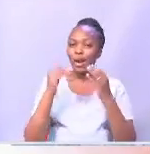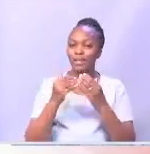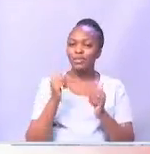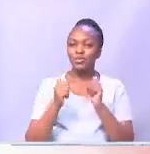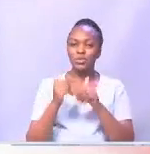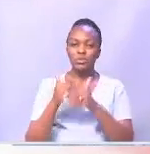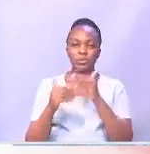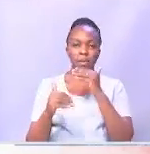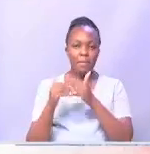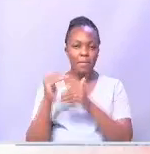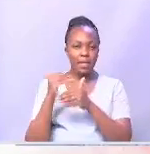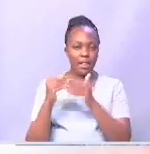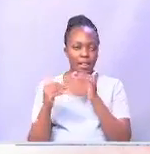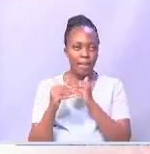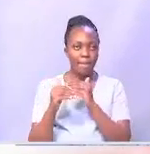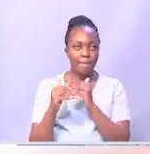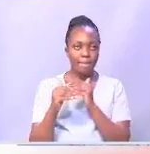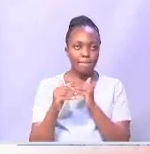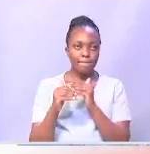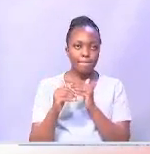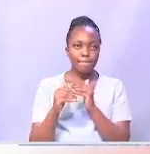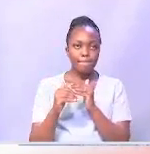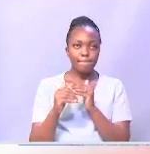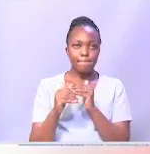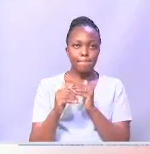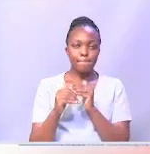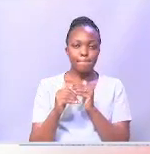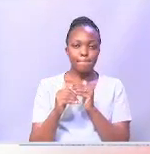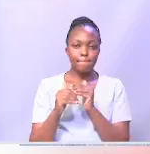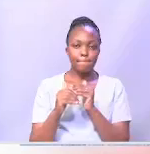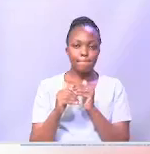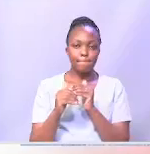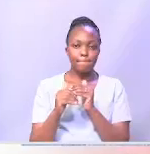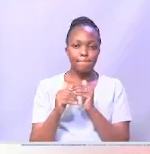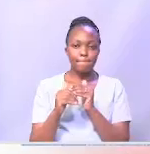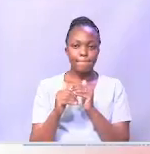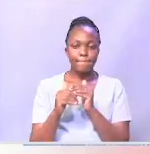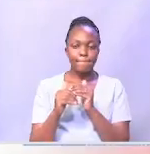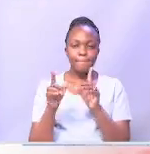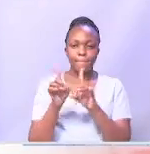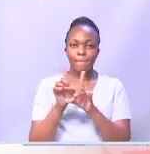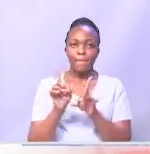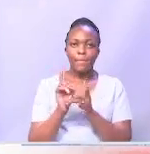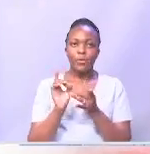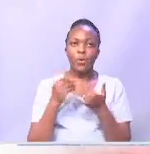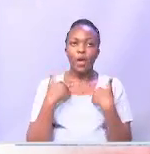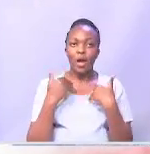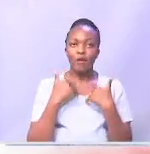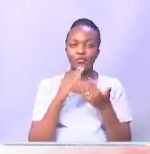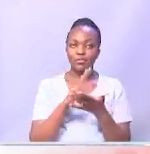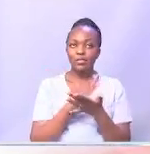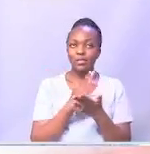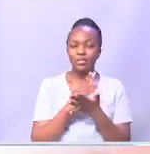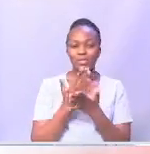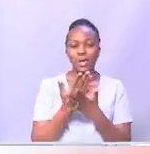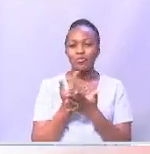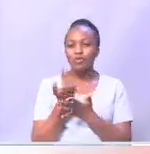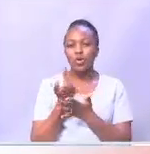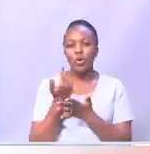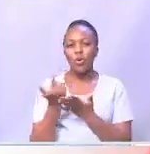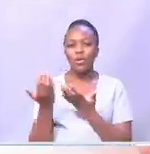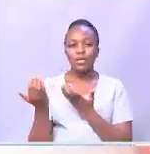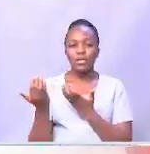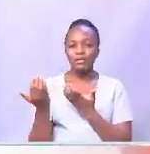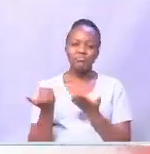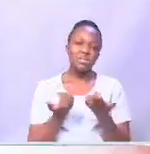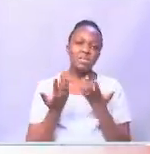suffice junior secondary school. There are some with adequate that require just addition of one or two, and